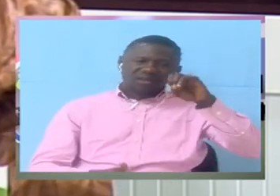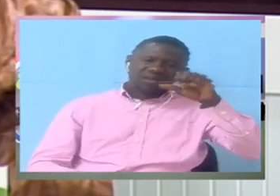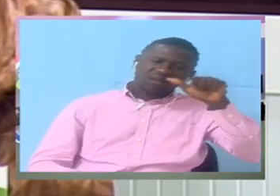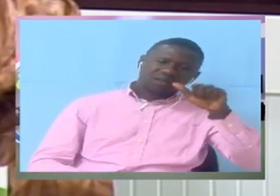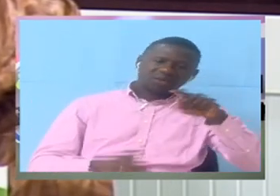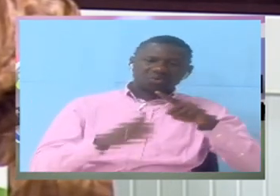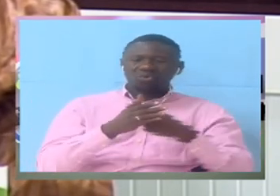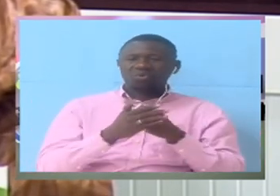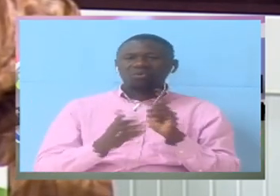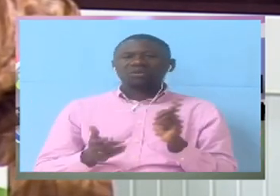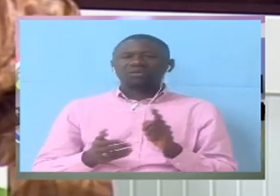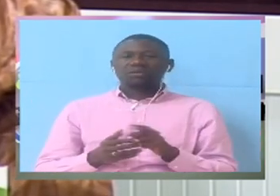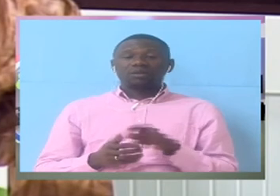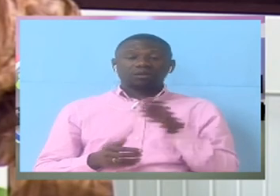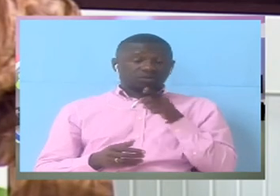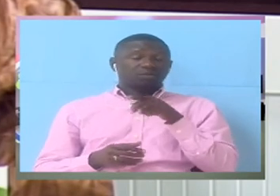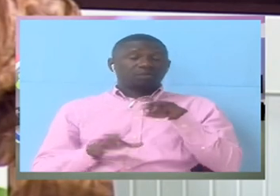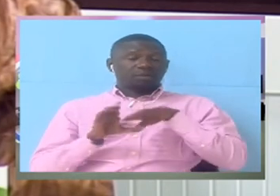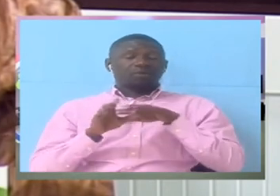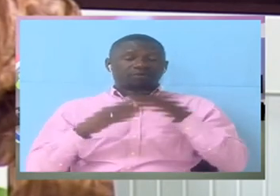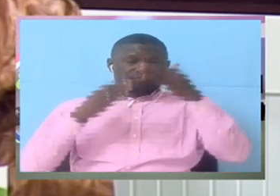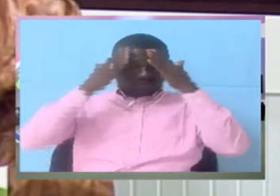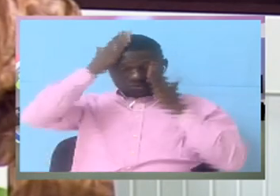soldier. Yes.